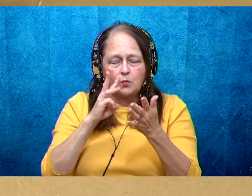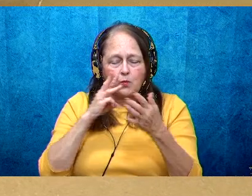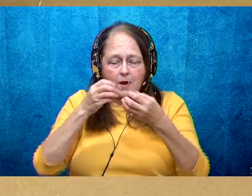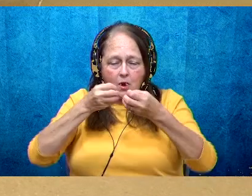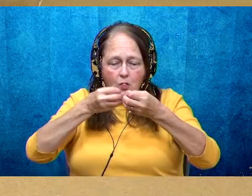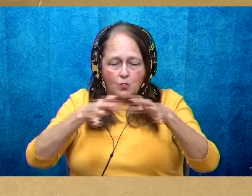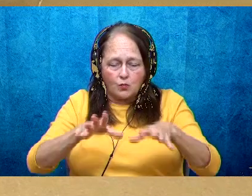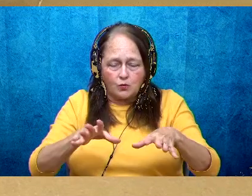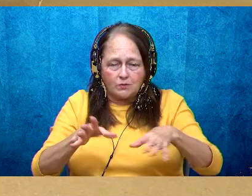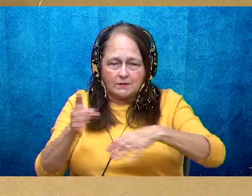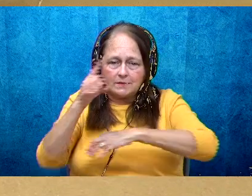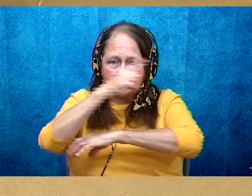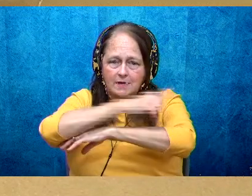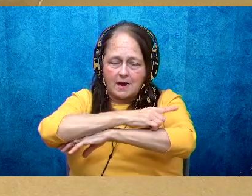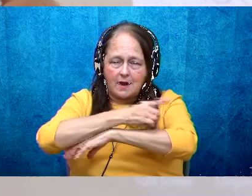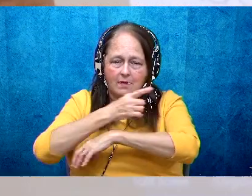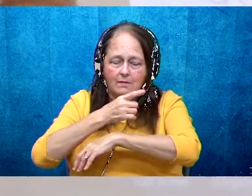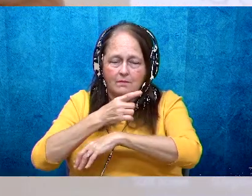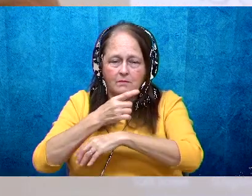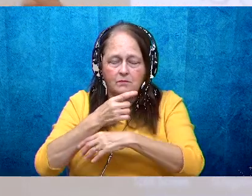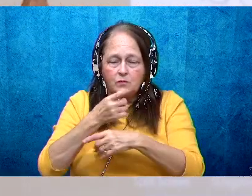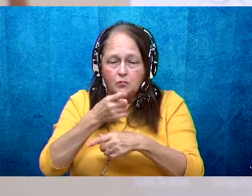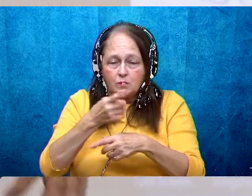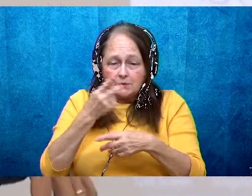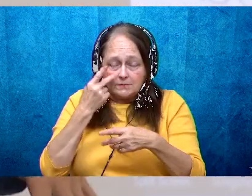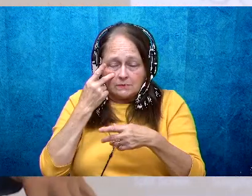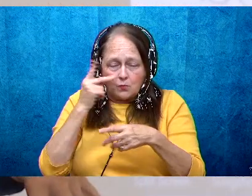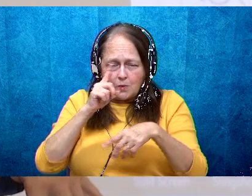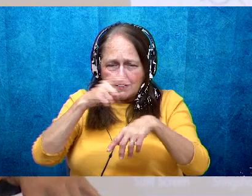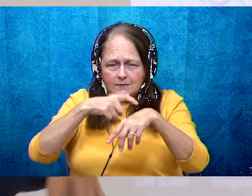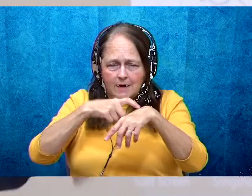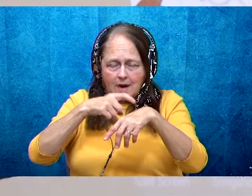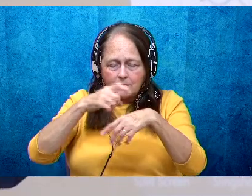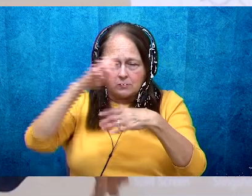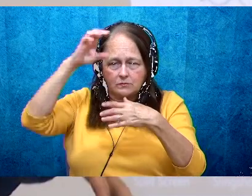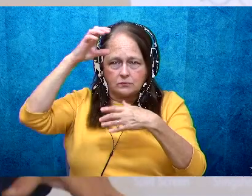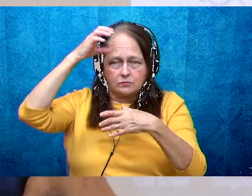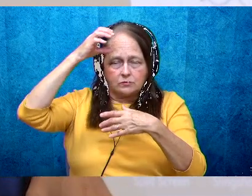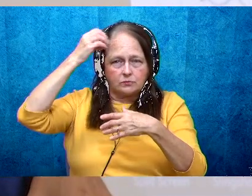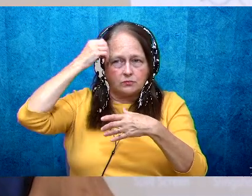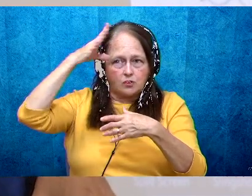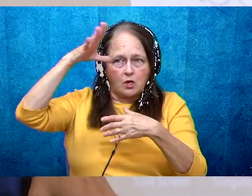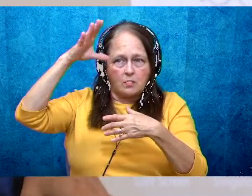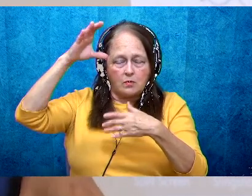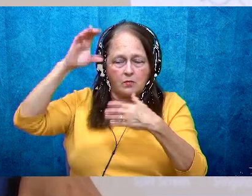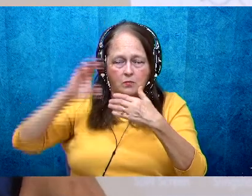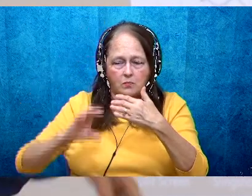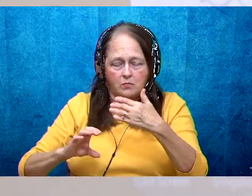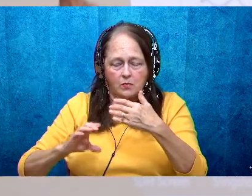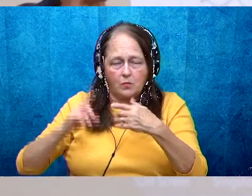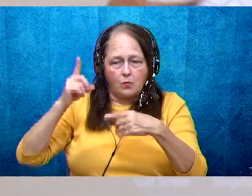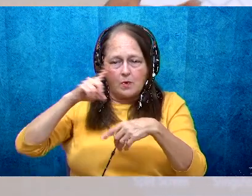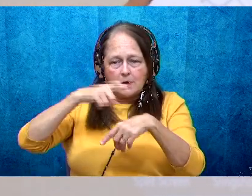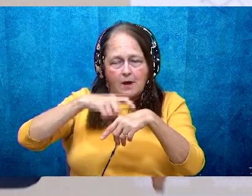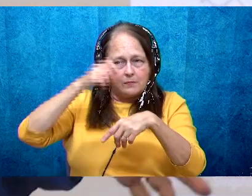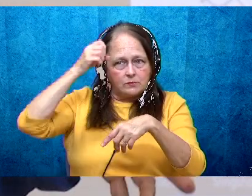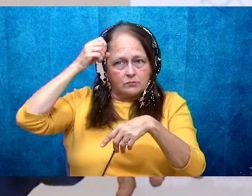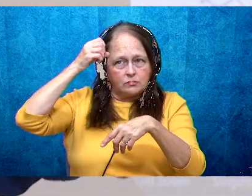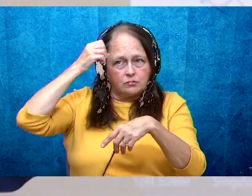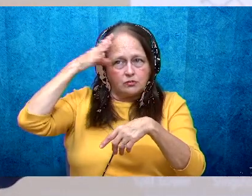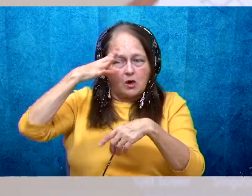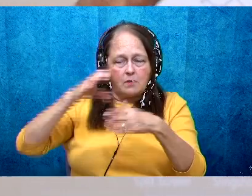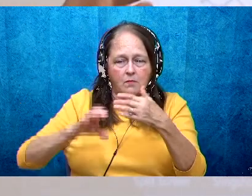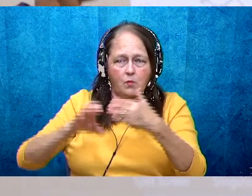losing daylight or are we gaining daylight? What time is the sun setting or what time is the sun rising? You can do this by